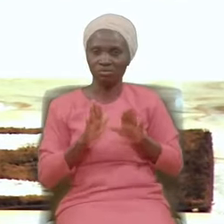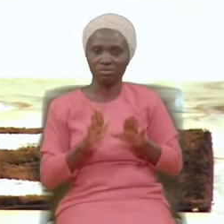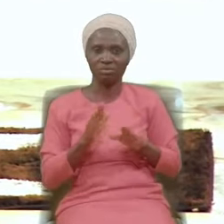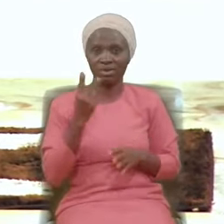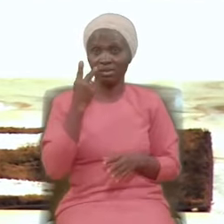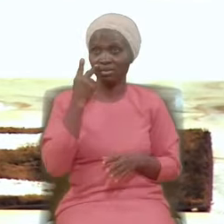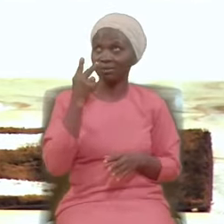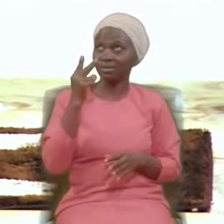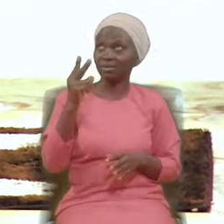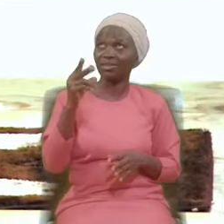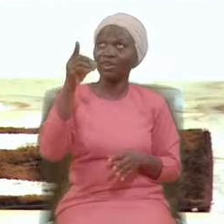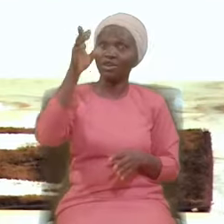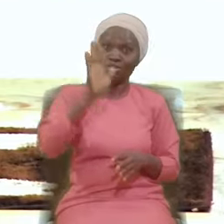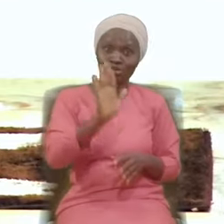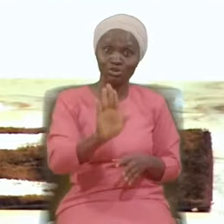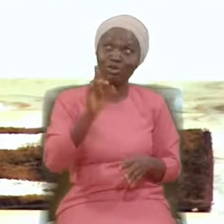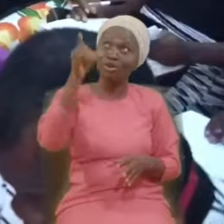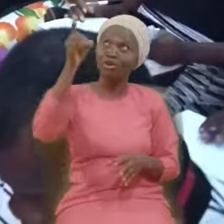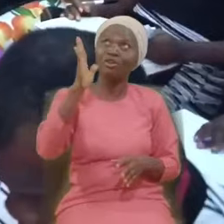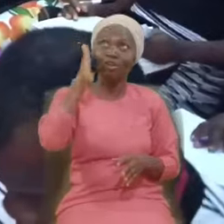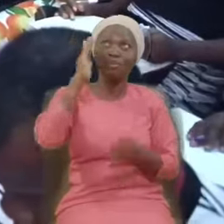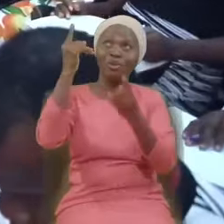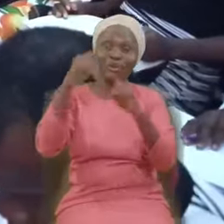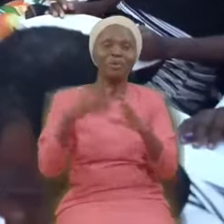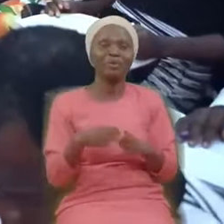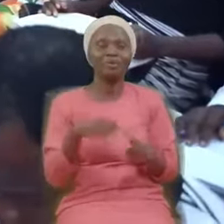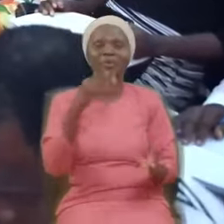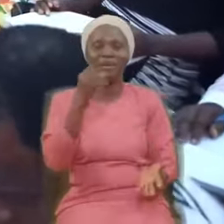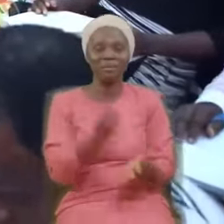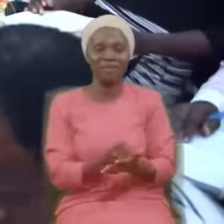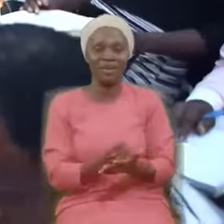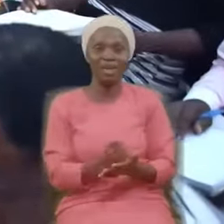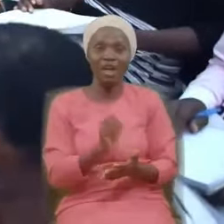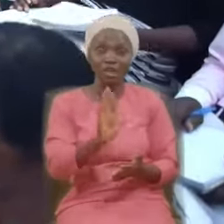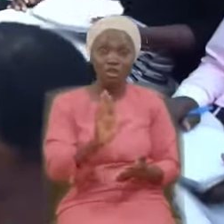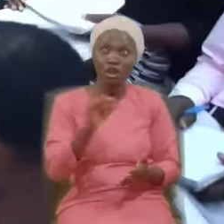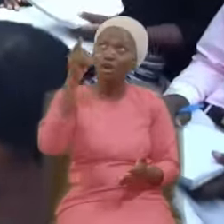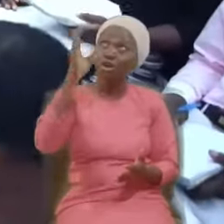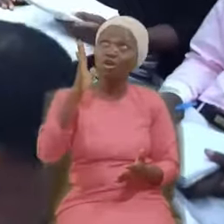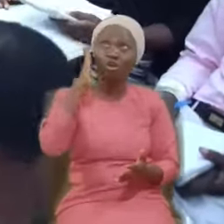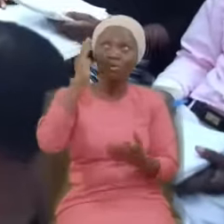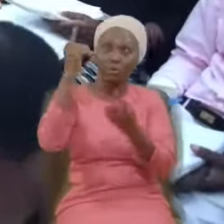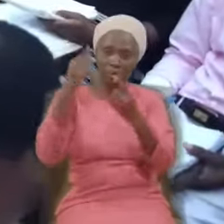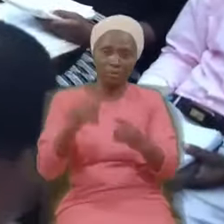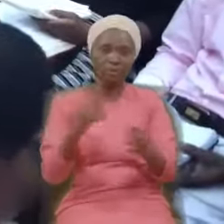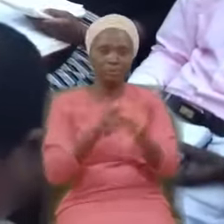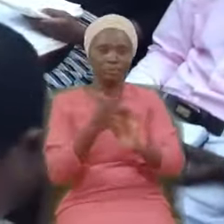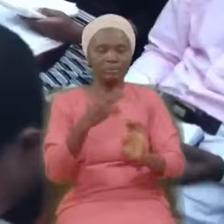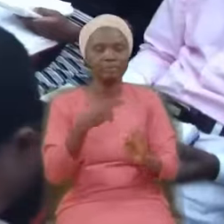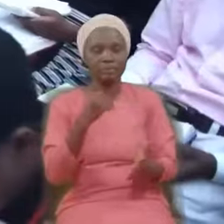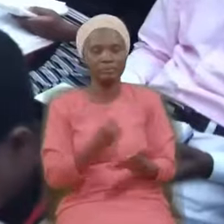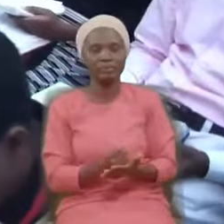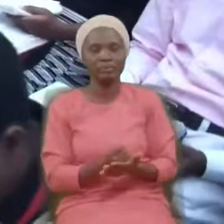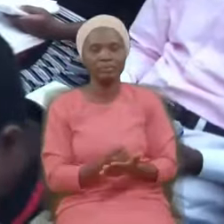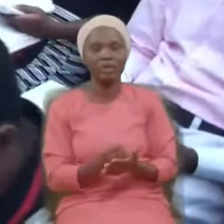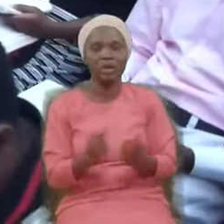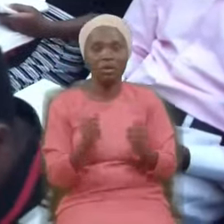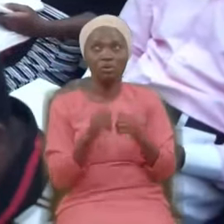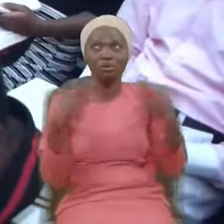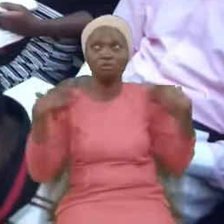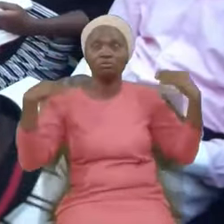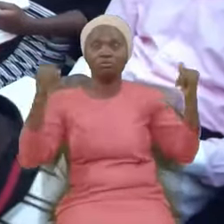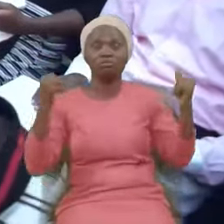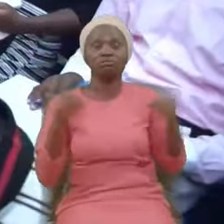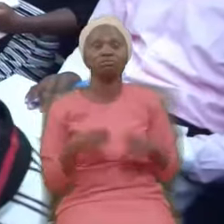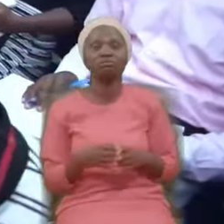come. You didn't hear that one. Your God will come with vengeance, even